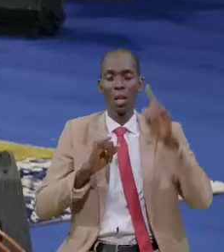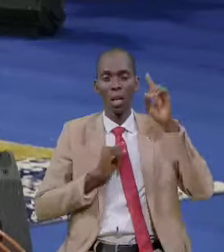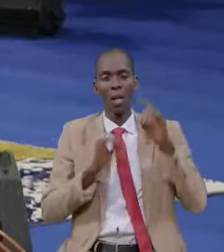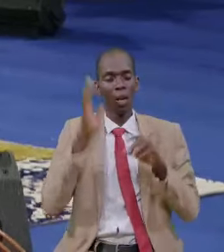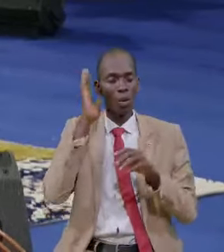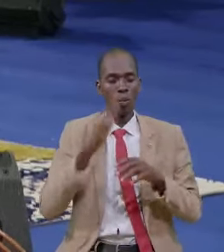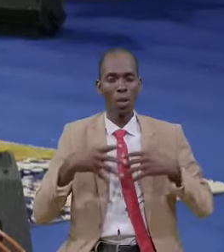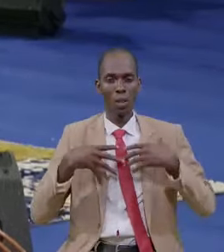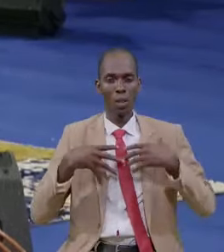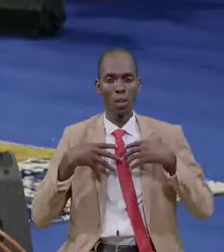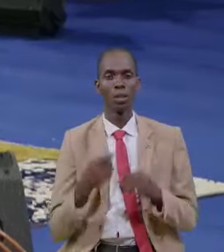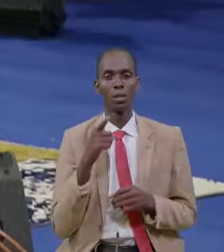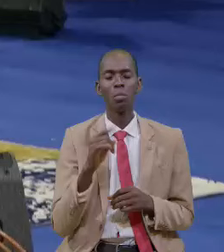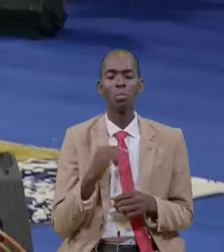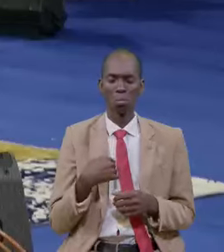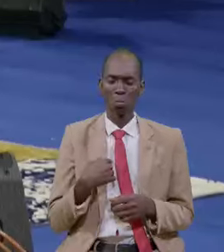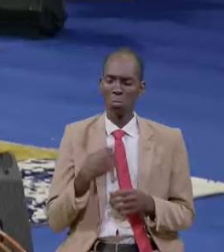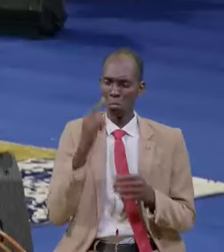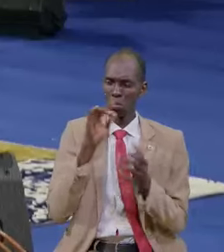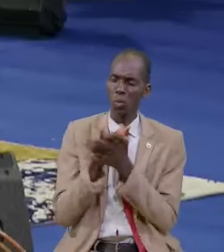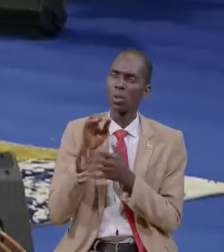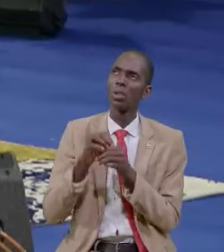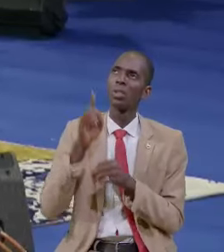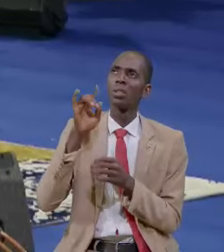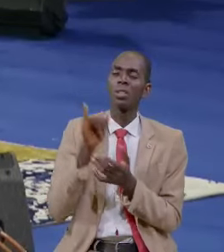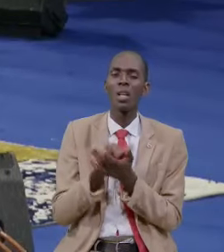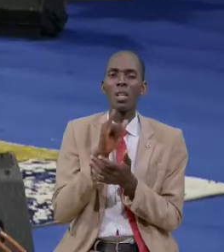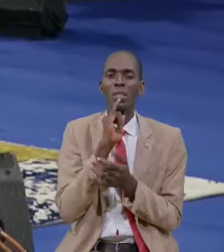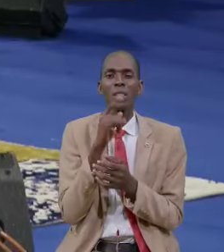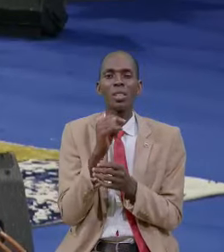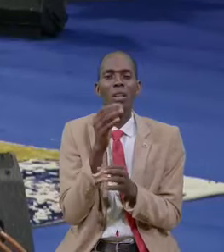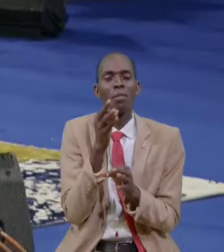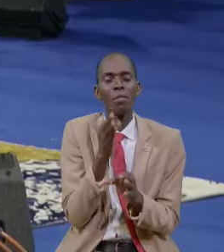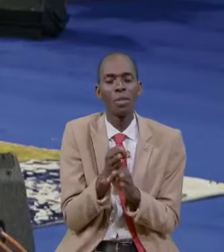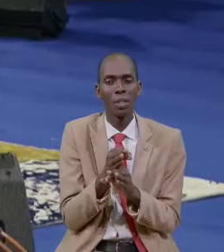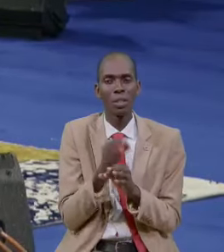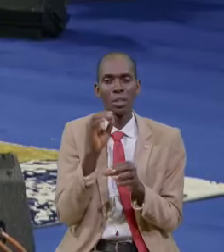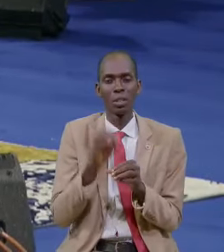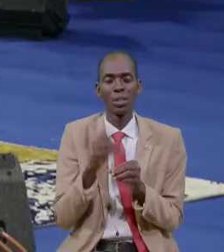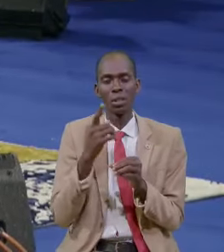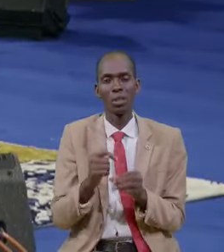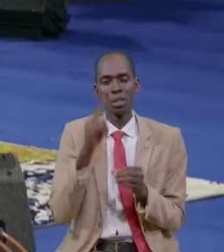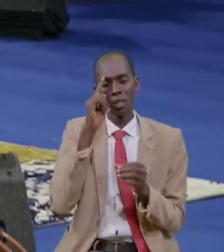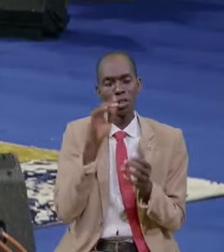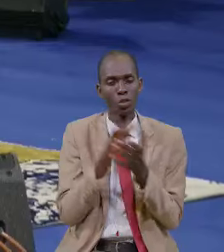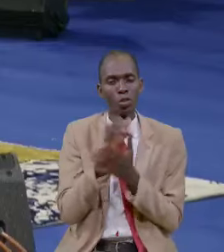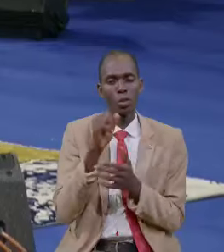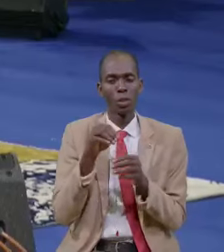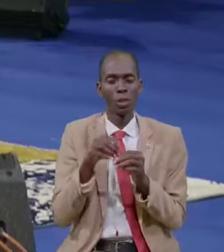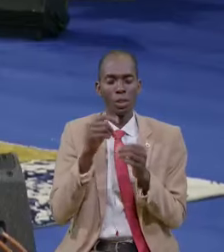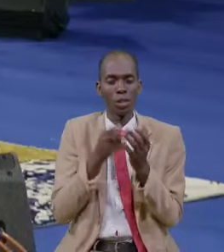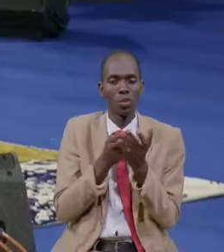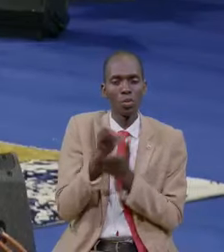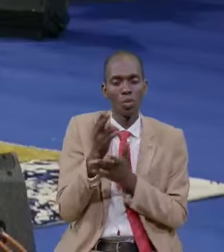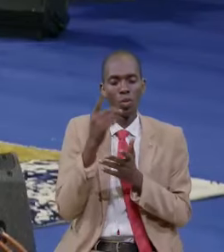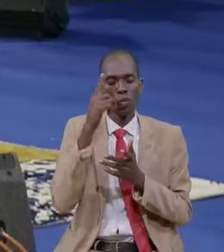heal him. I trust him. That's the faith in the trust, in the truth for transformation.